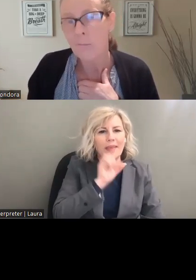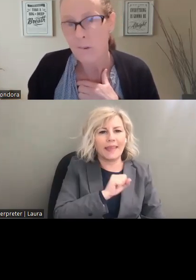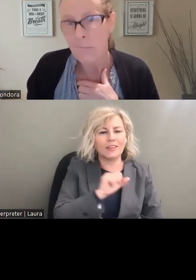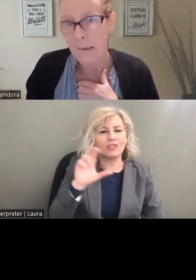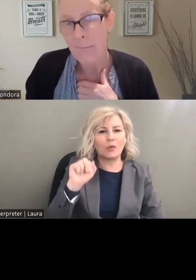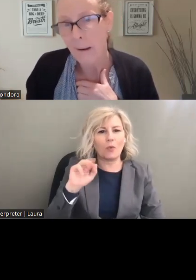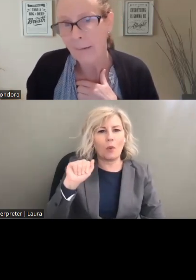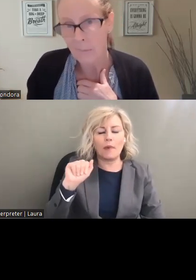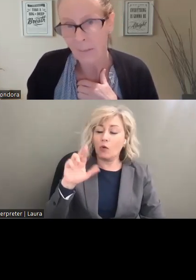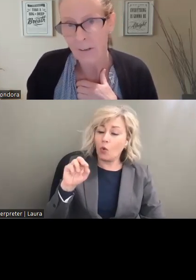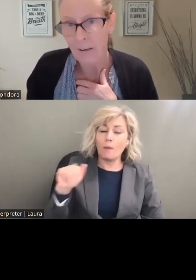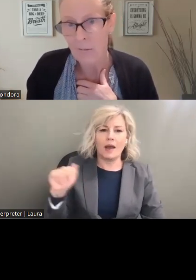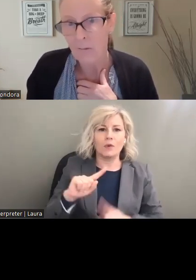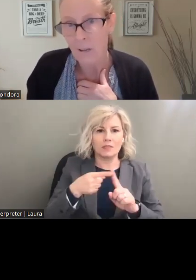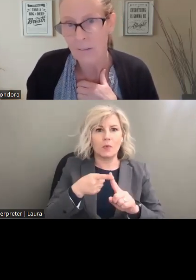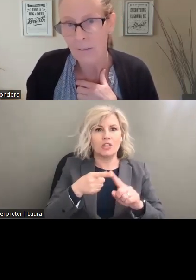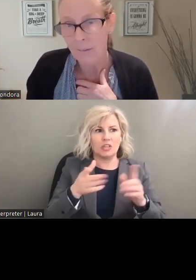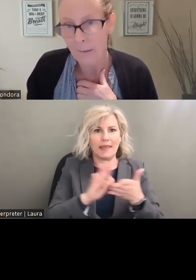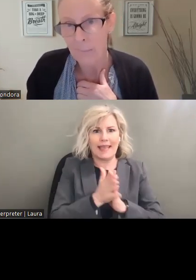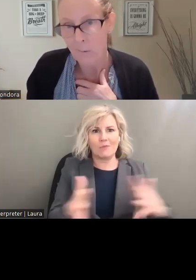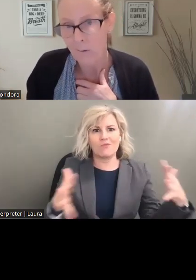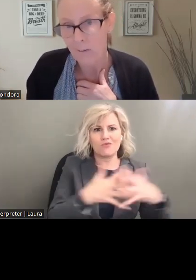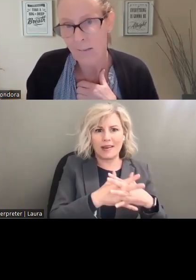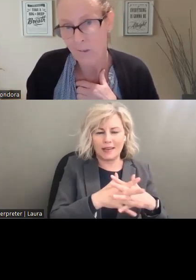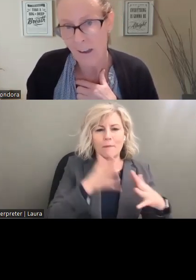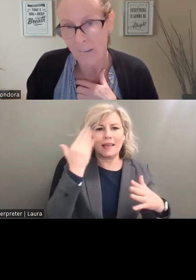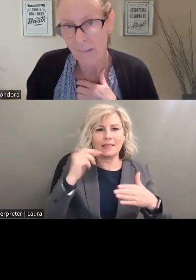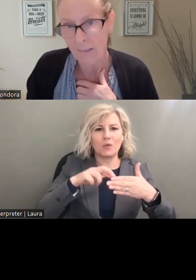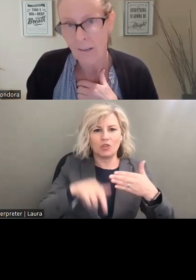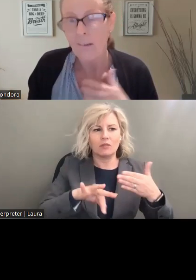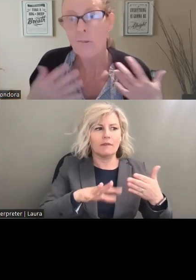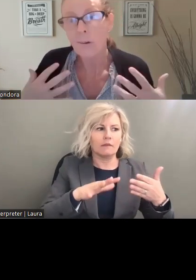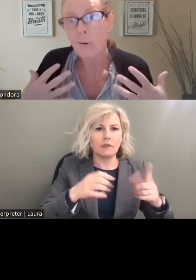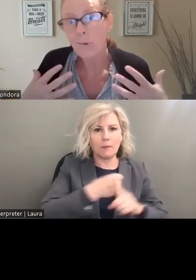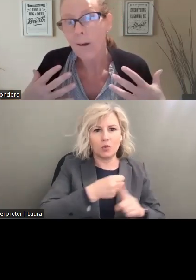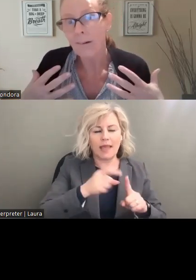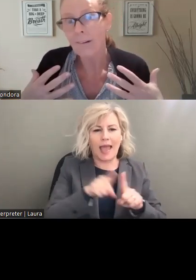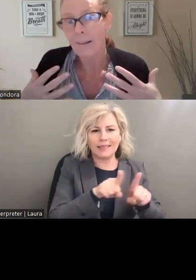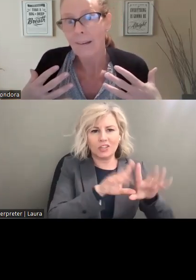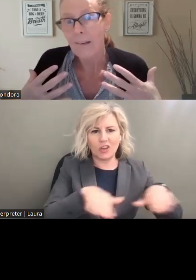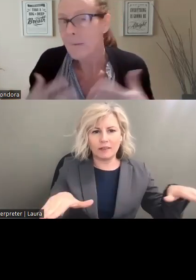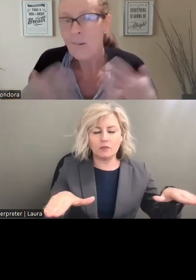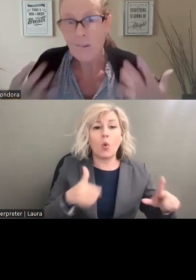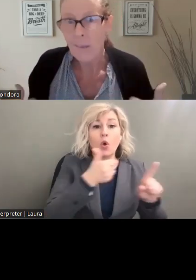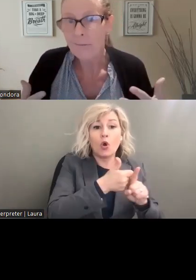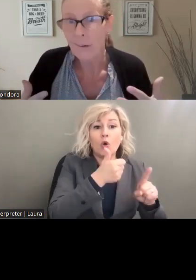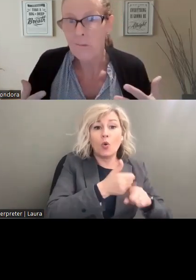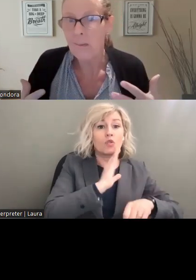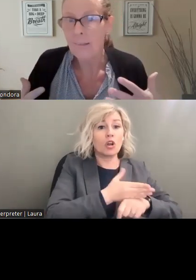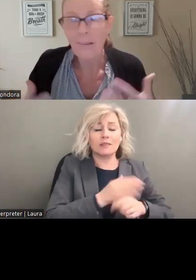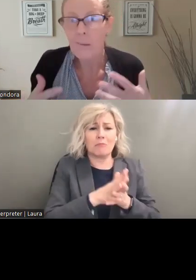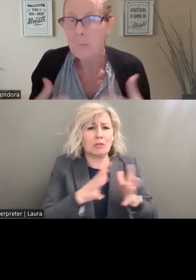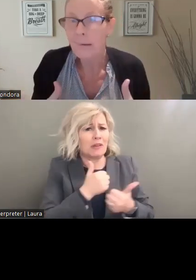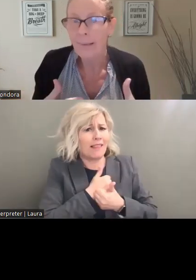Roma was when she became pregnant with her as a result of the abuse as a child. So her own daughter, as much as she loved her,